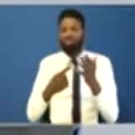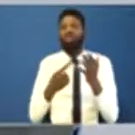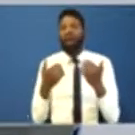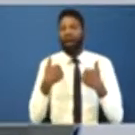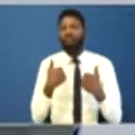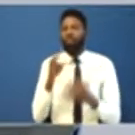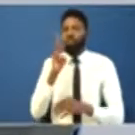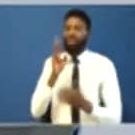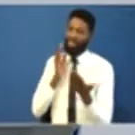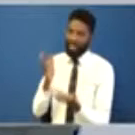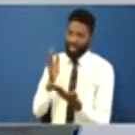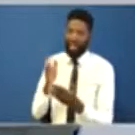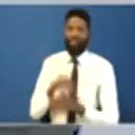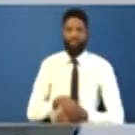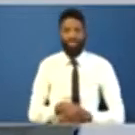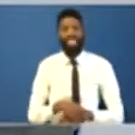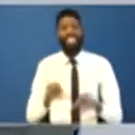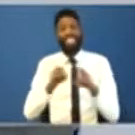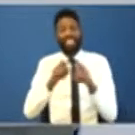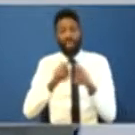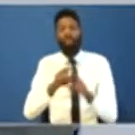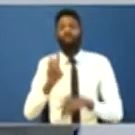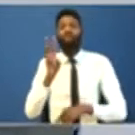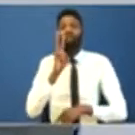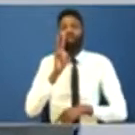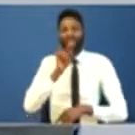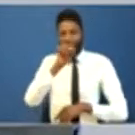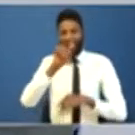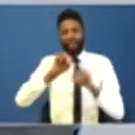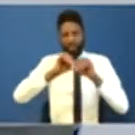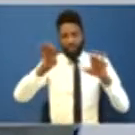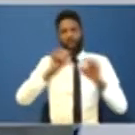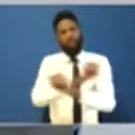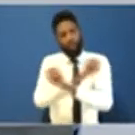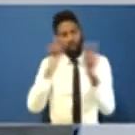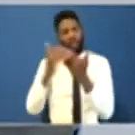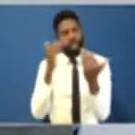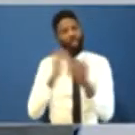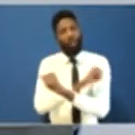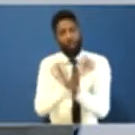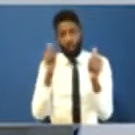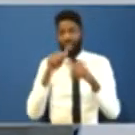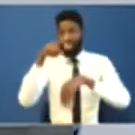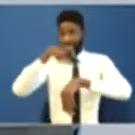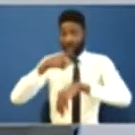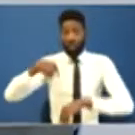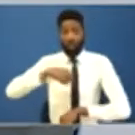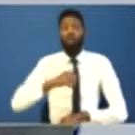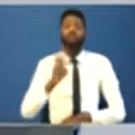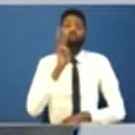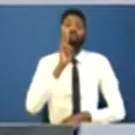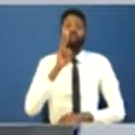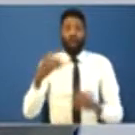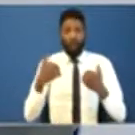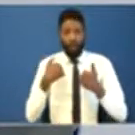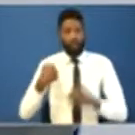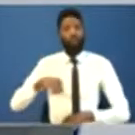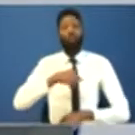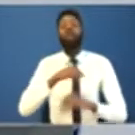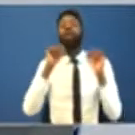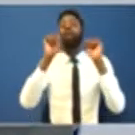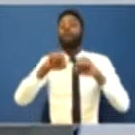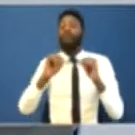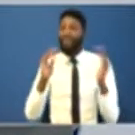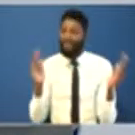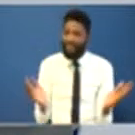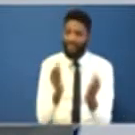water water this distribution is is uh is taken care of because when we have water we can encourage uh the